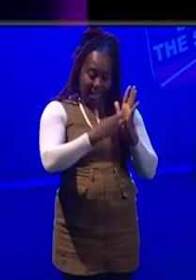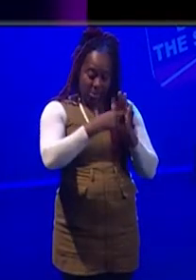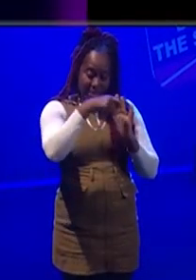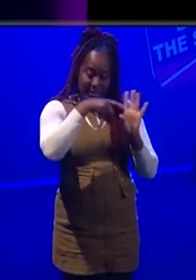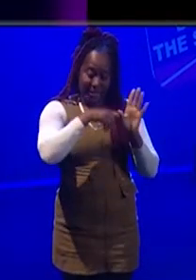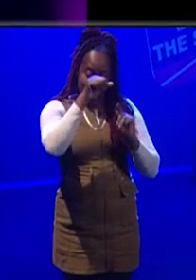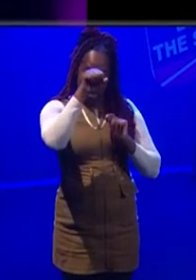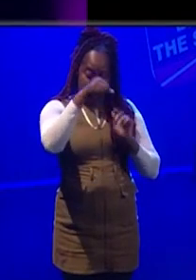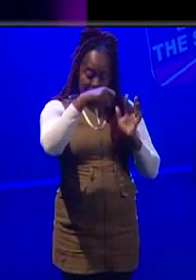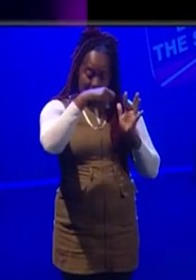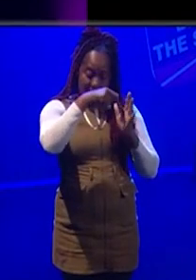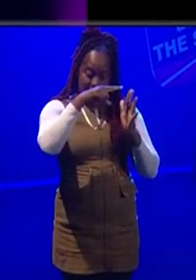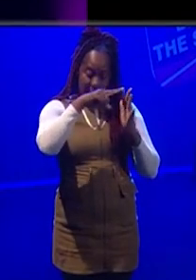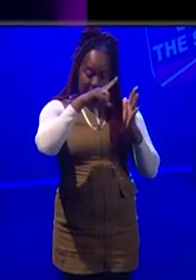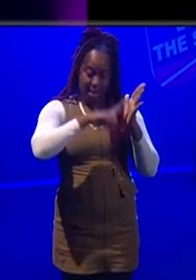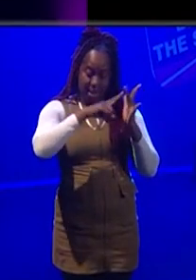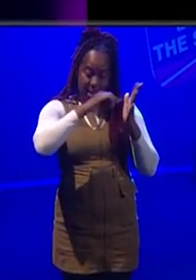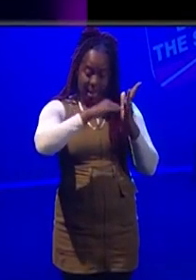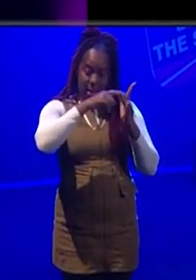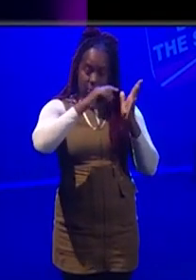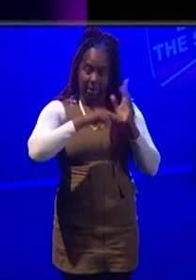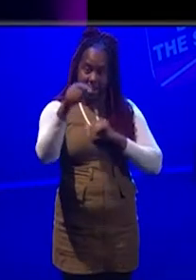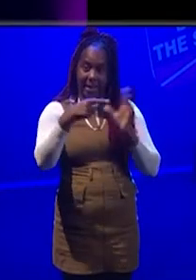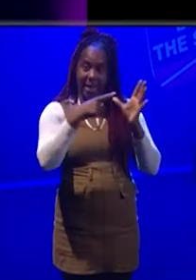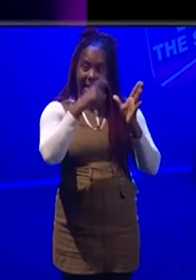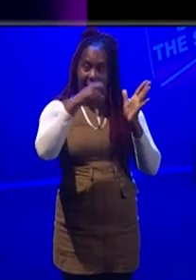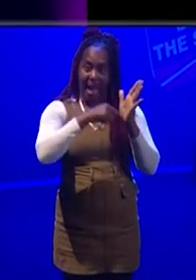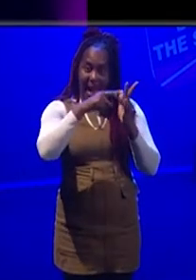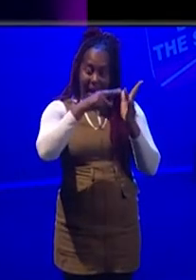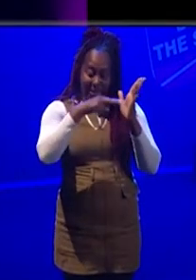manager. And then we have